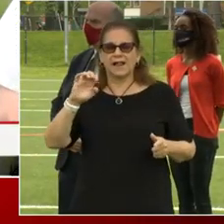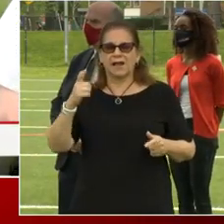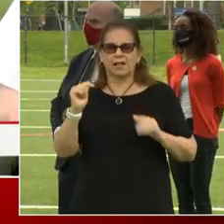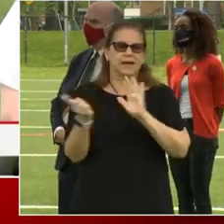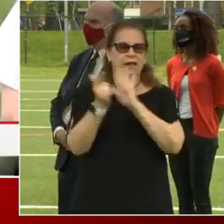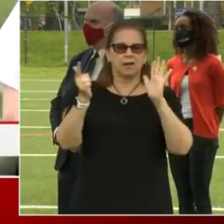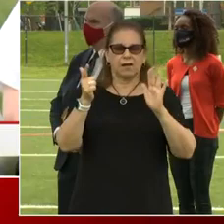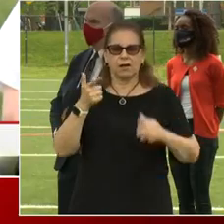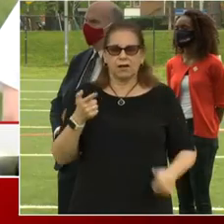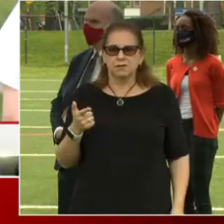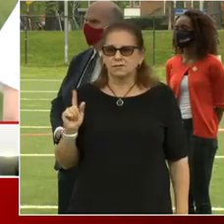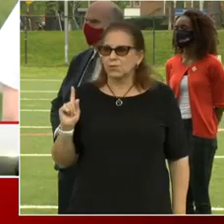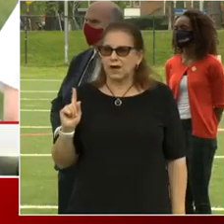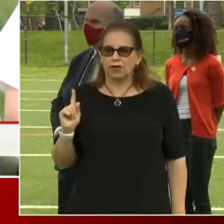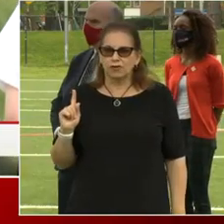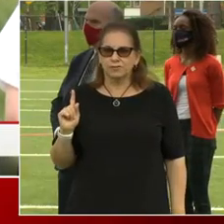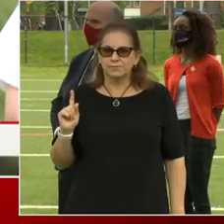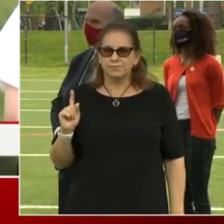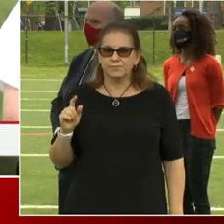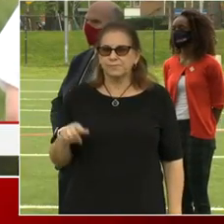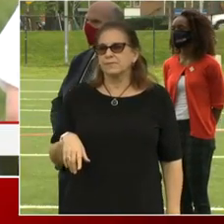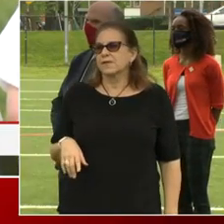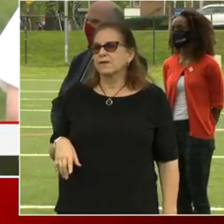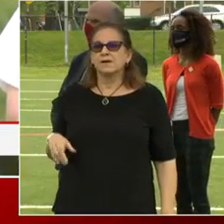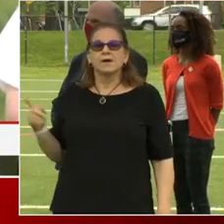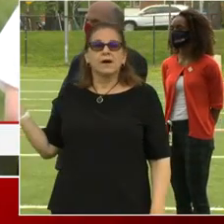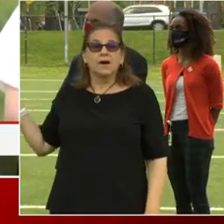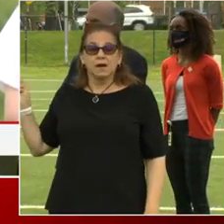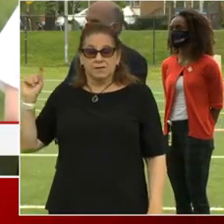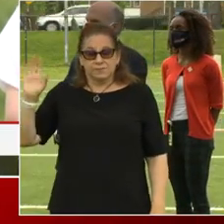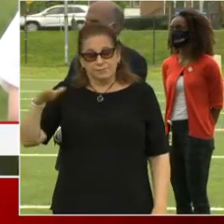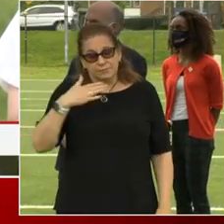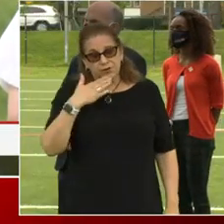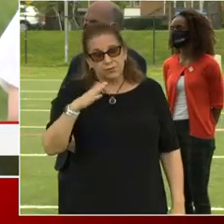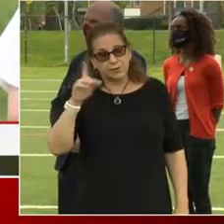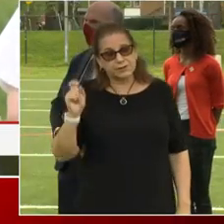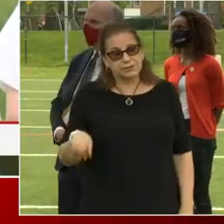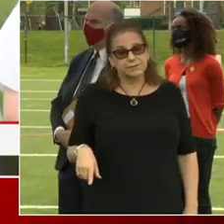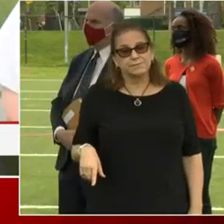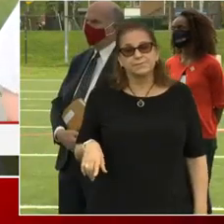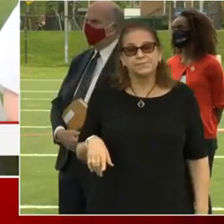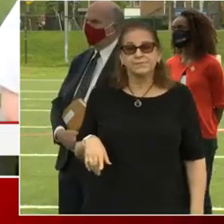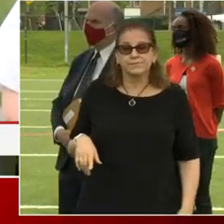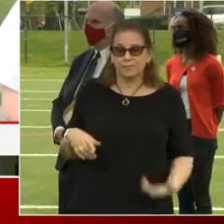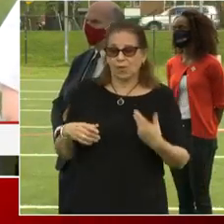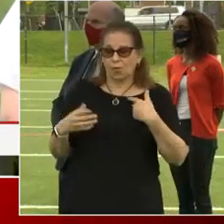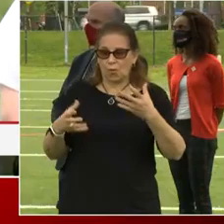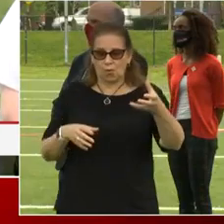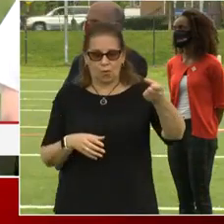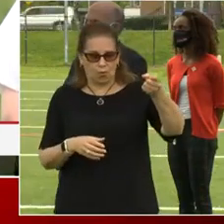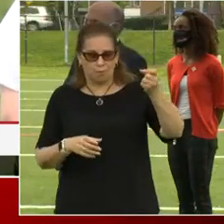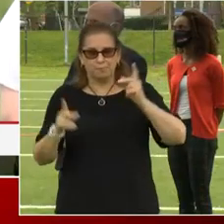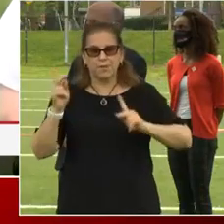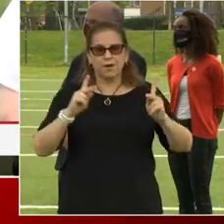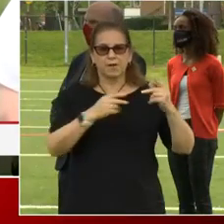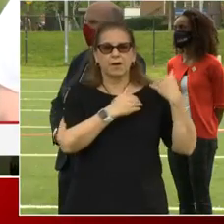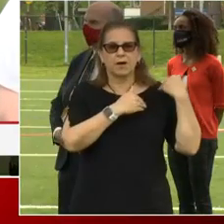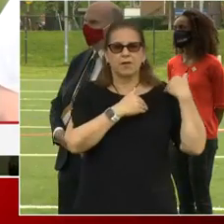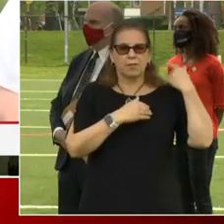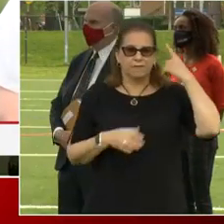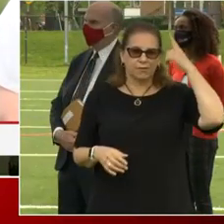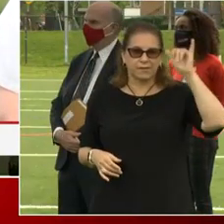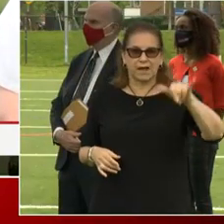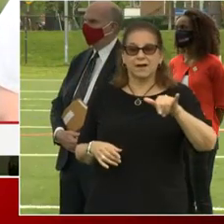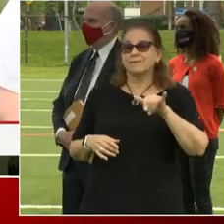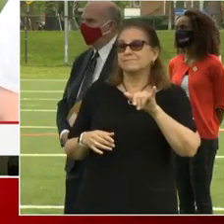we have to make sure that first of all, when those things happen, that people are held accountable for them. But these are things that cannot be